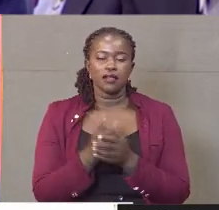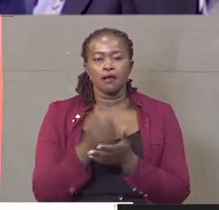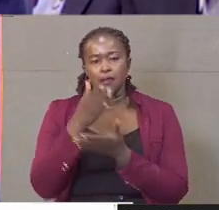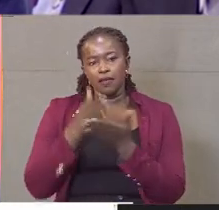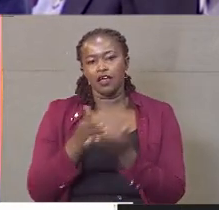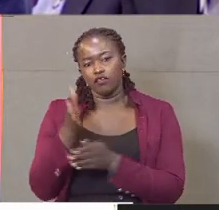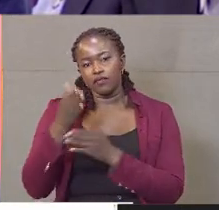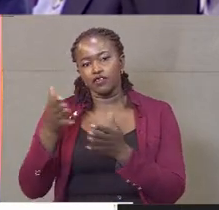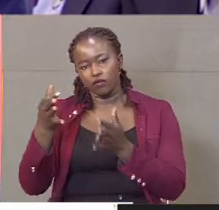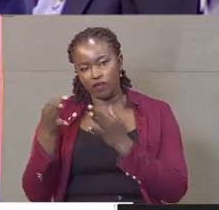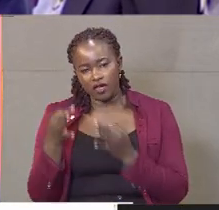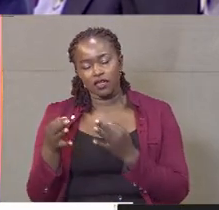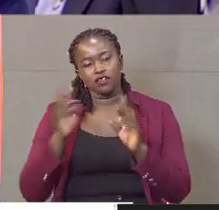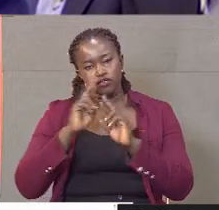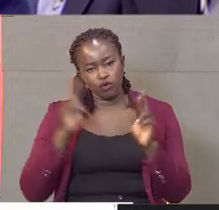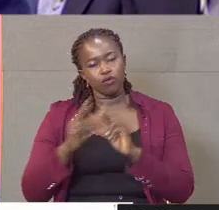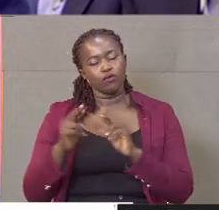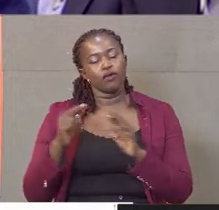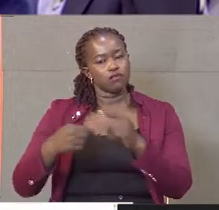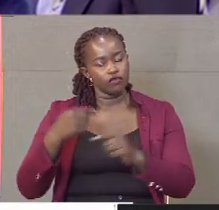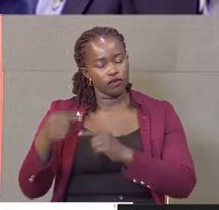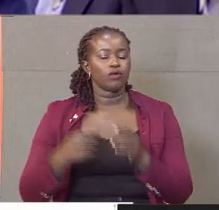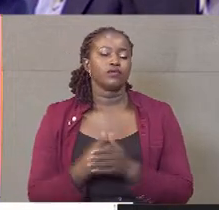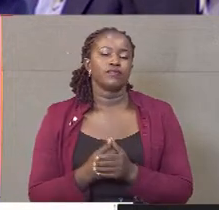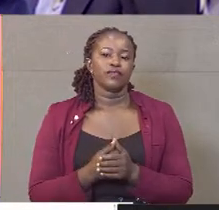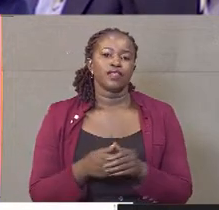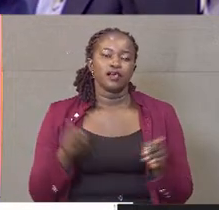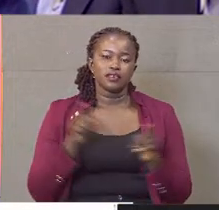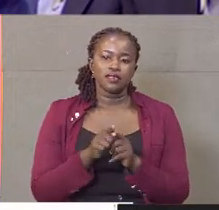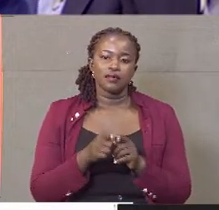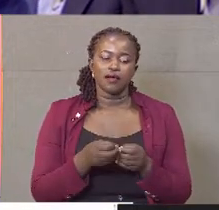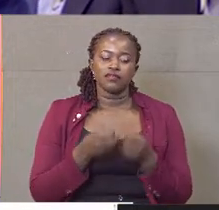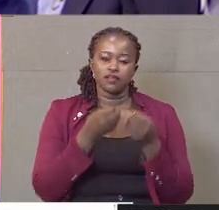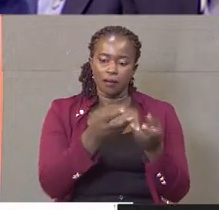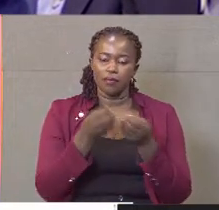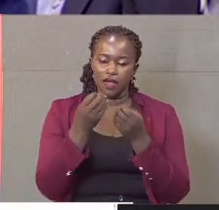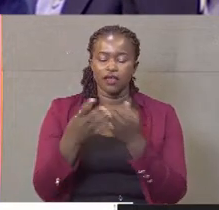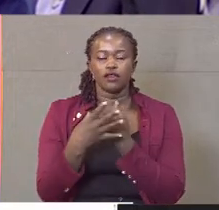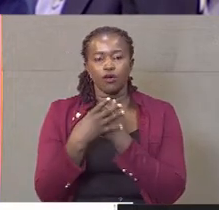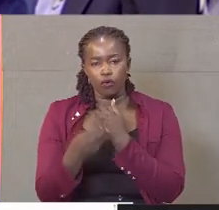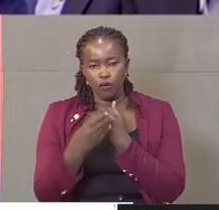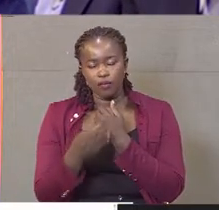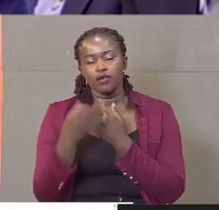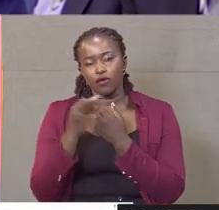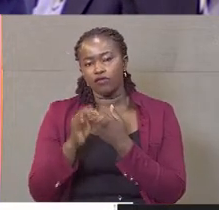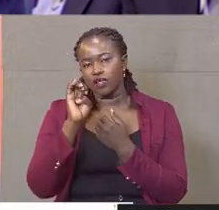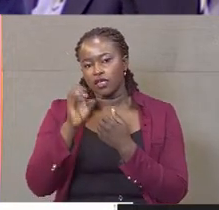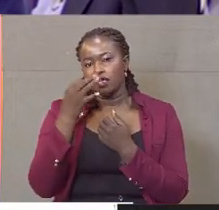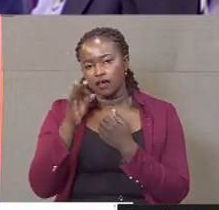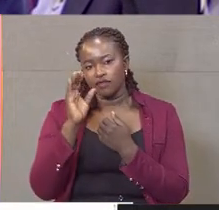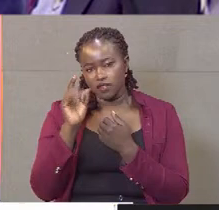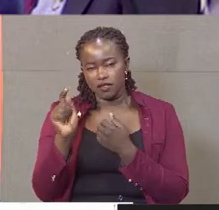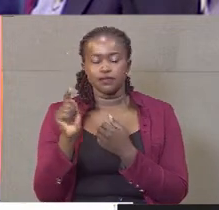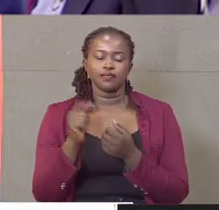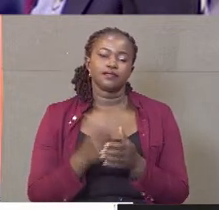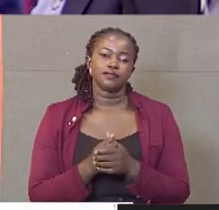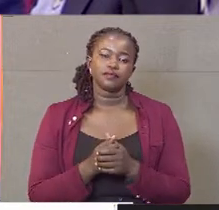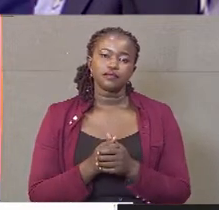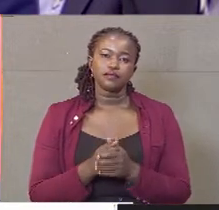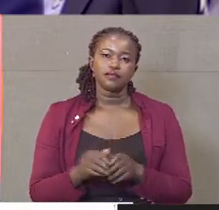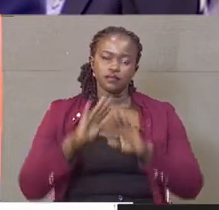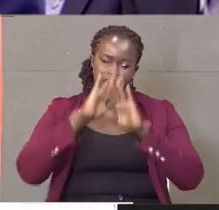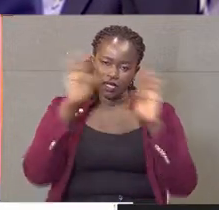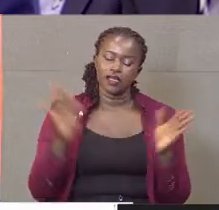Finance, it has already moved on. And I've supplied a copy of the EFT,